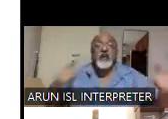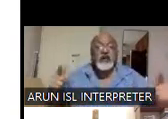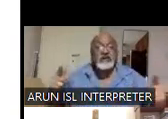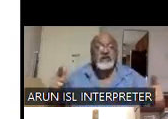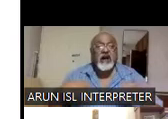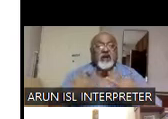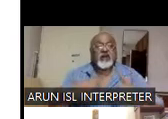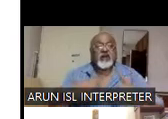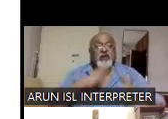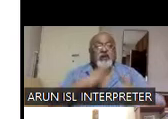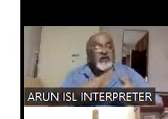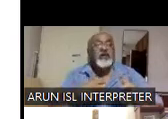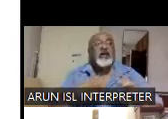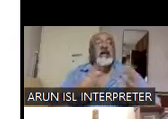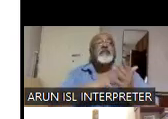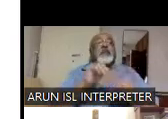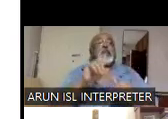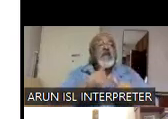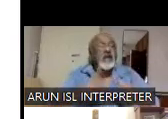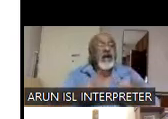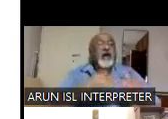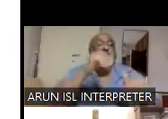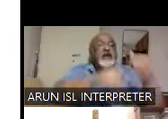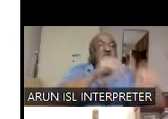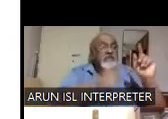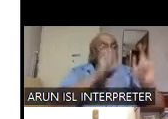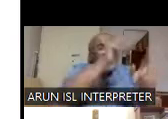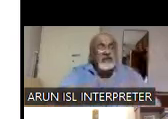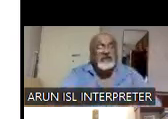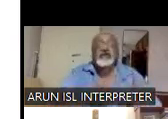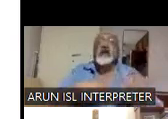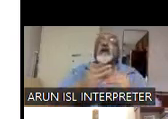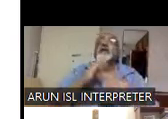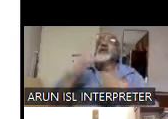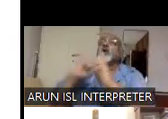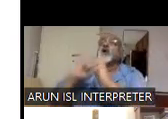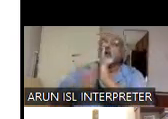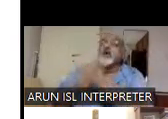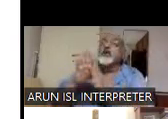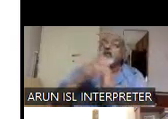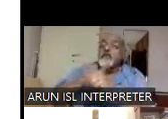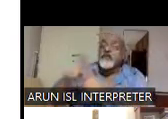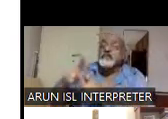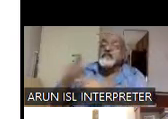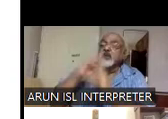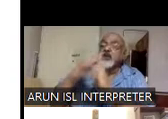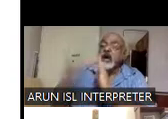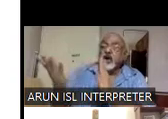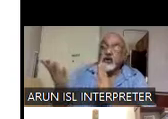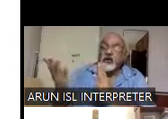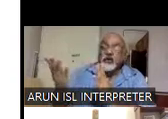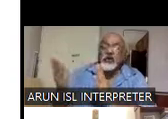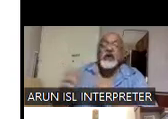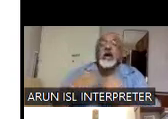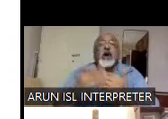to a legislator, a politician, how should I talk to a development professional or a bureaucrat, how should I talk